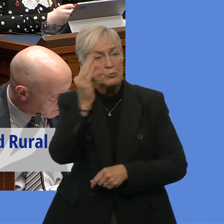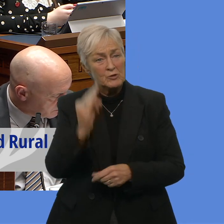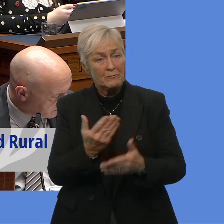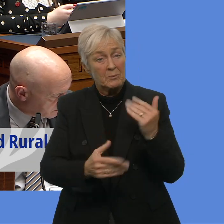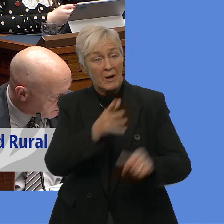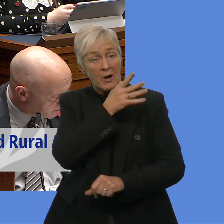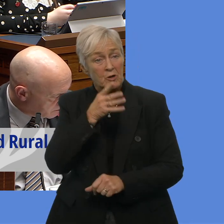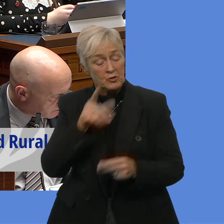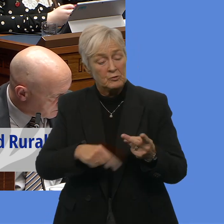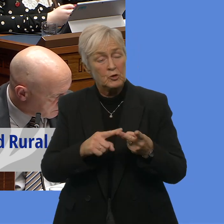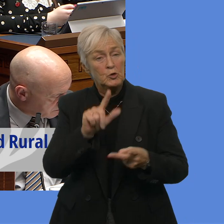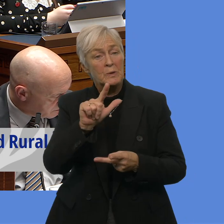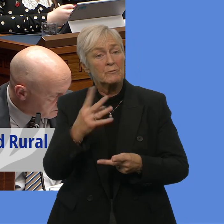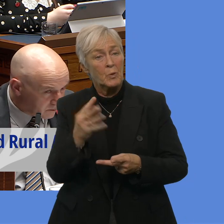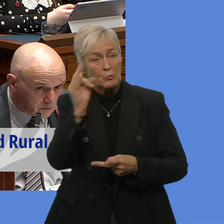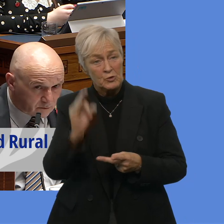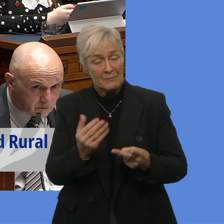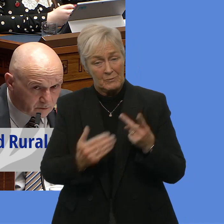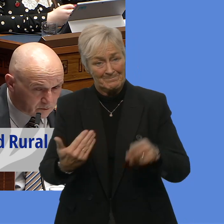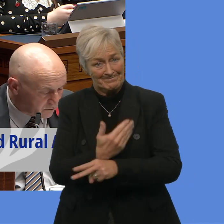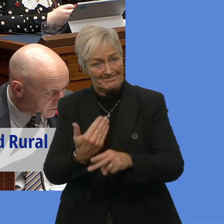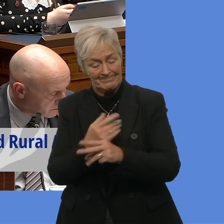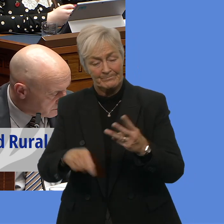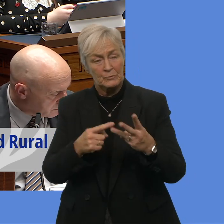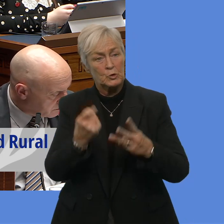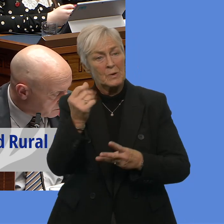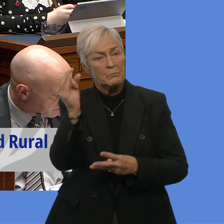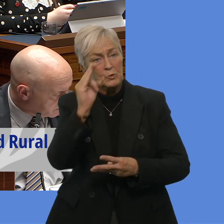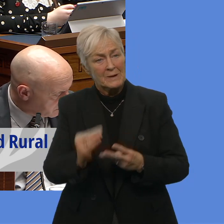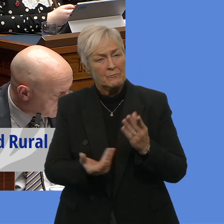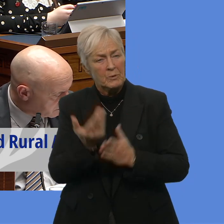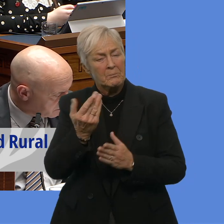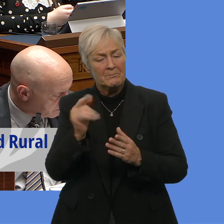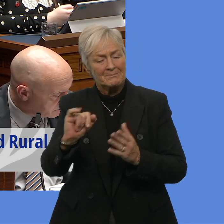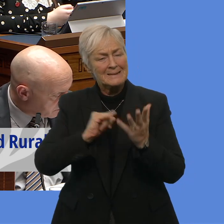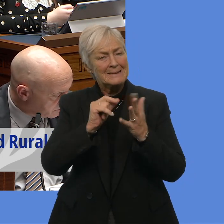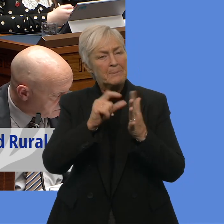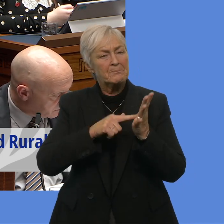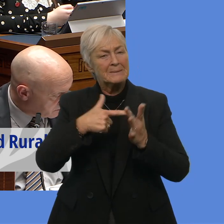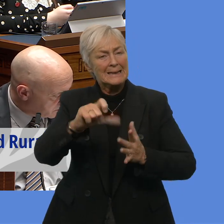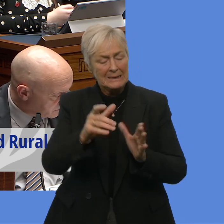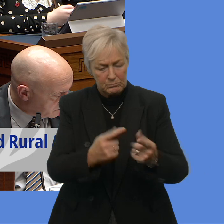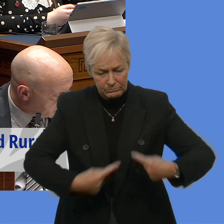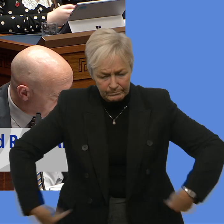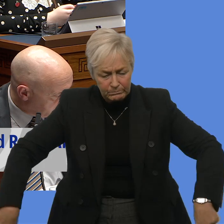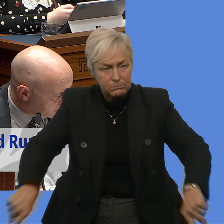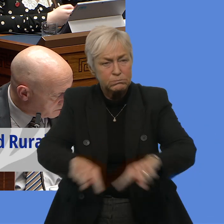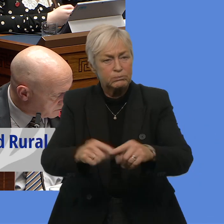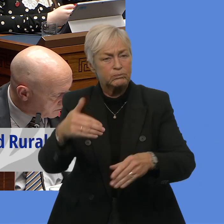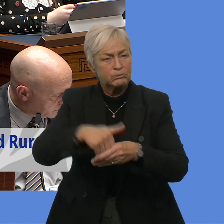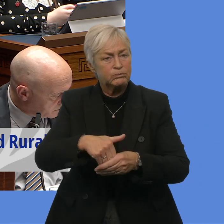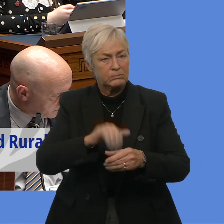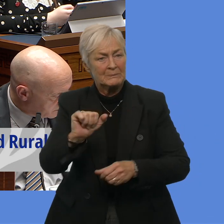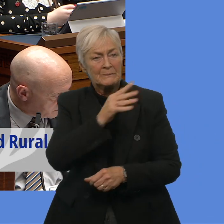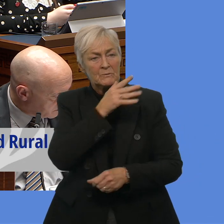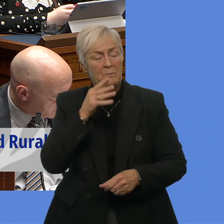agriculture, 24% from wastewater treatment works and 12% from septic tanks. Provisional Lough Neagh Pacific data, which AFBI